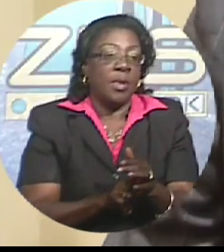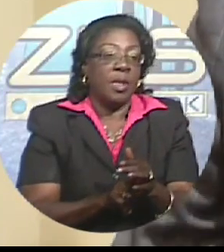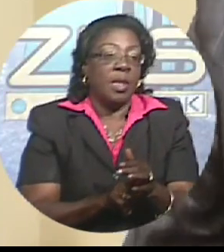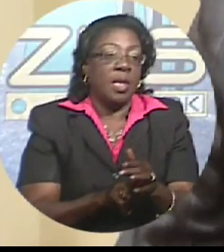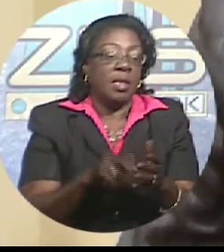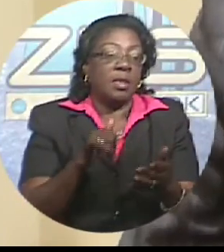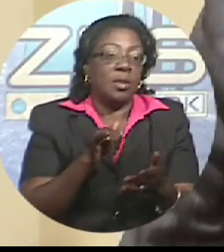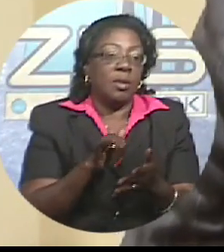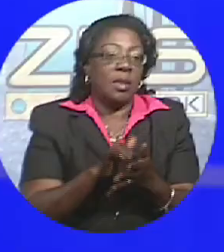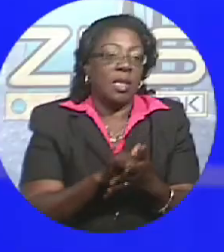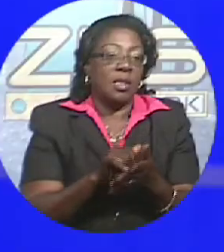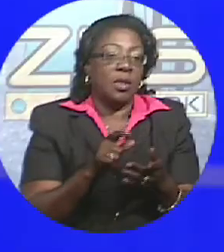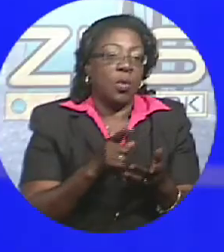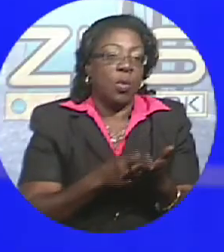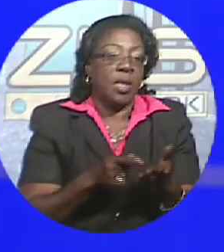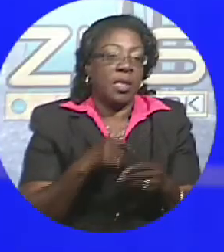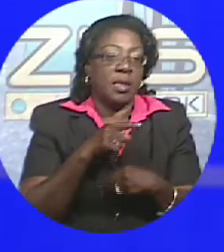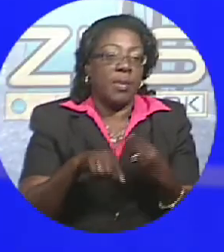so that's one of the benefits.